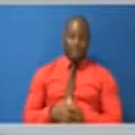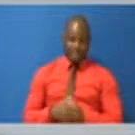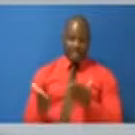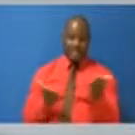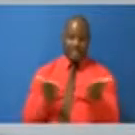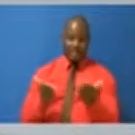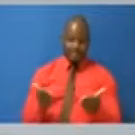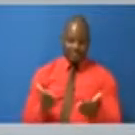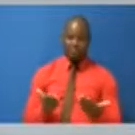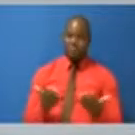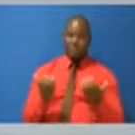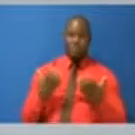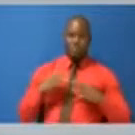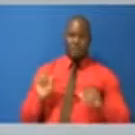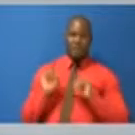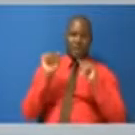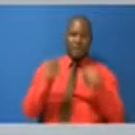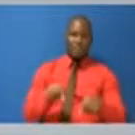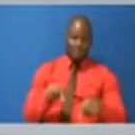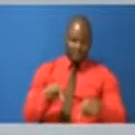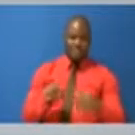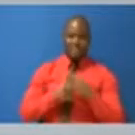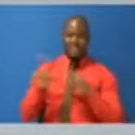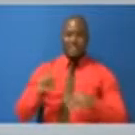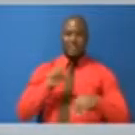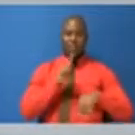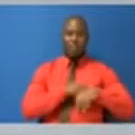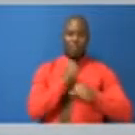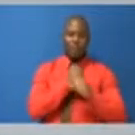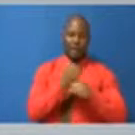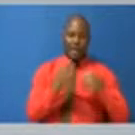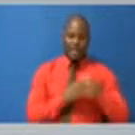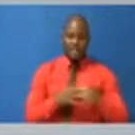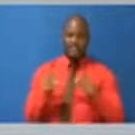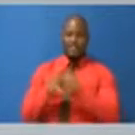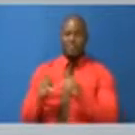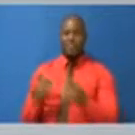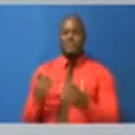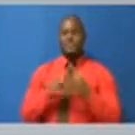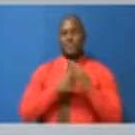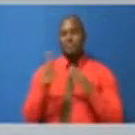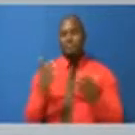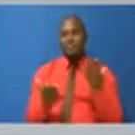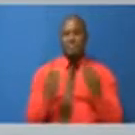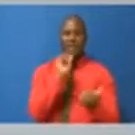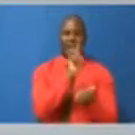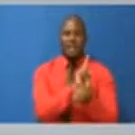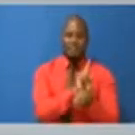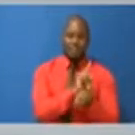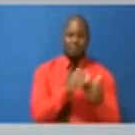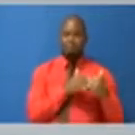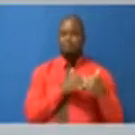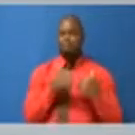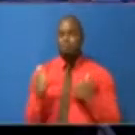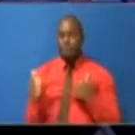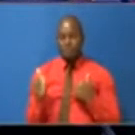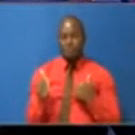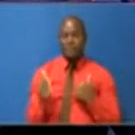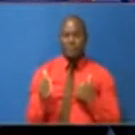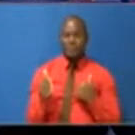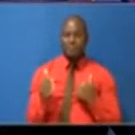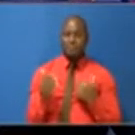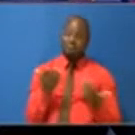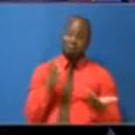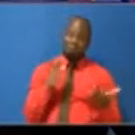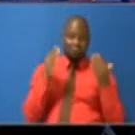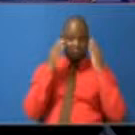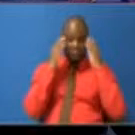services that don't need people to come at to start work are eight they can have shifts from maybe 11 to i don't